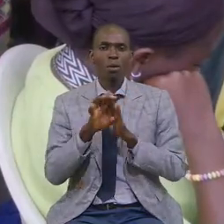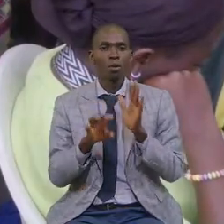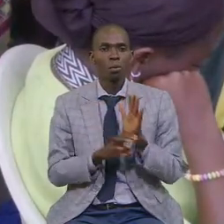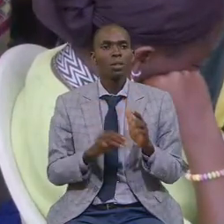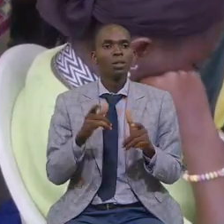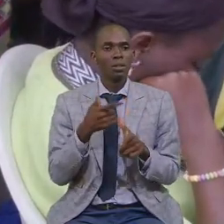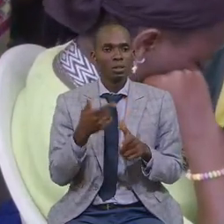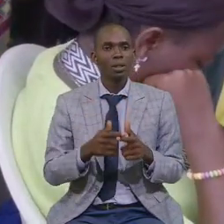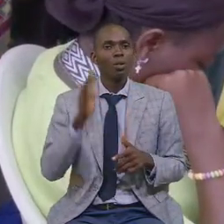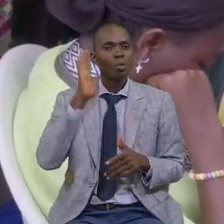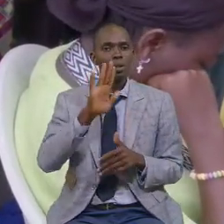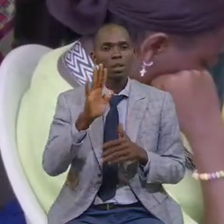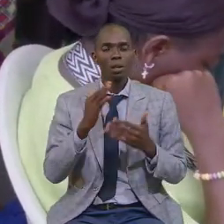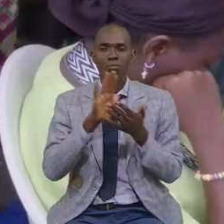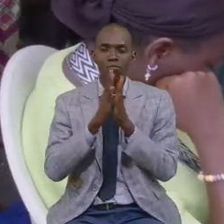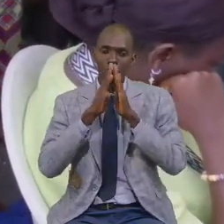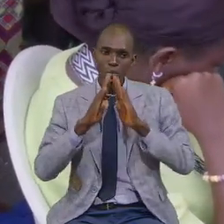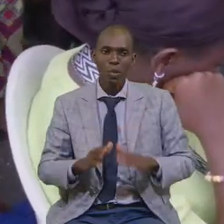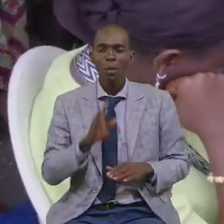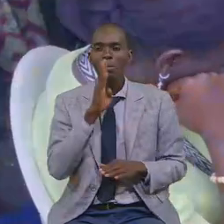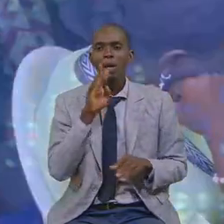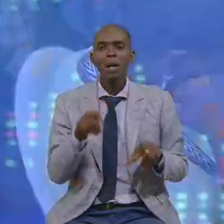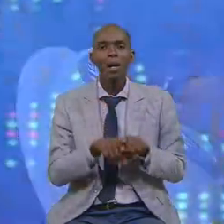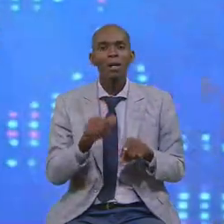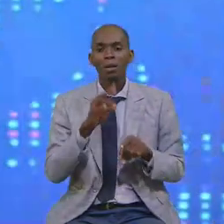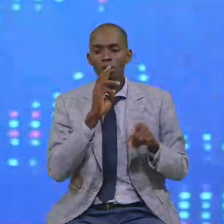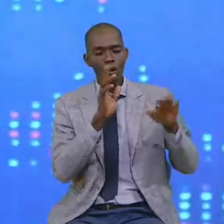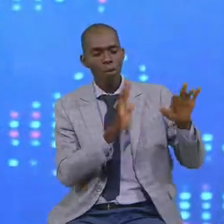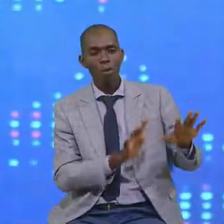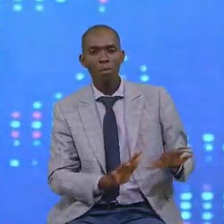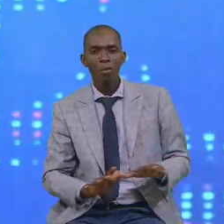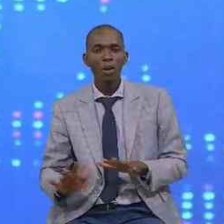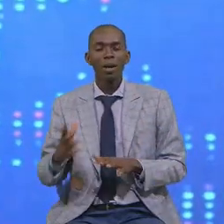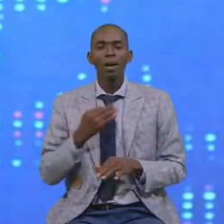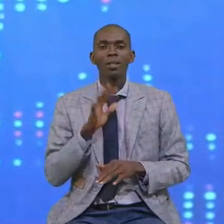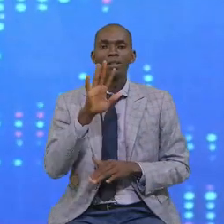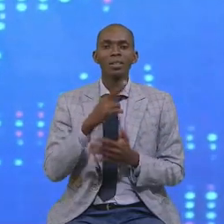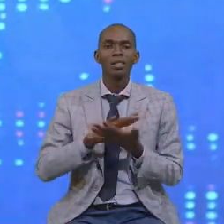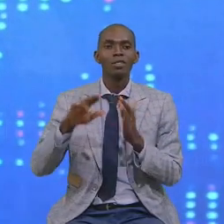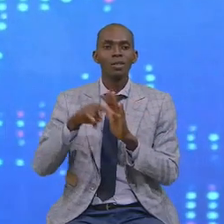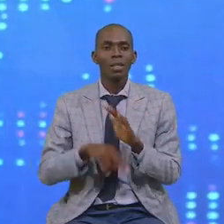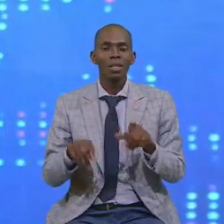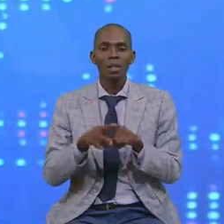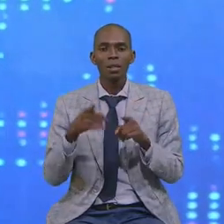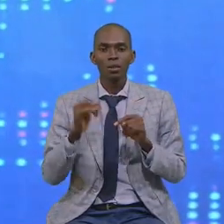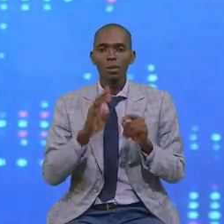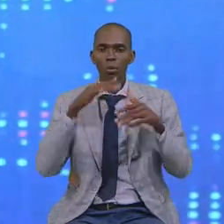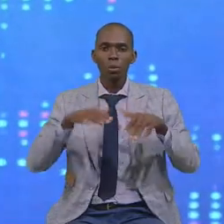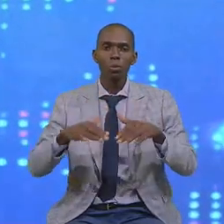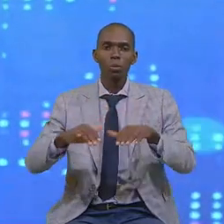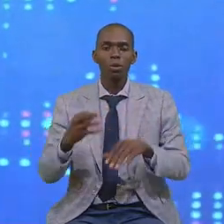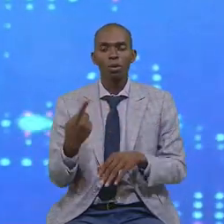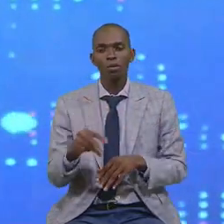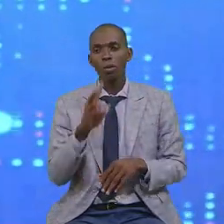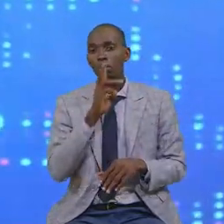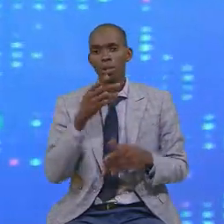peace being as a river, and thy righteousness are the waves of the sea.